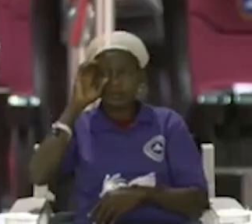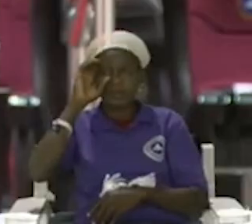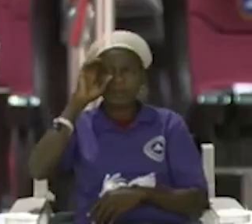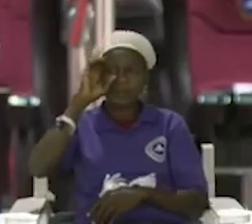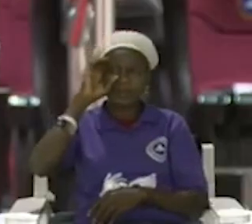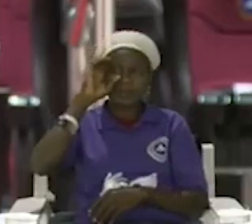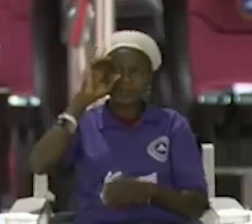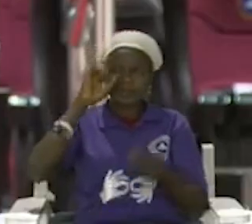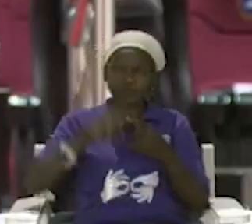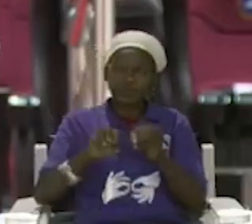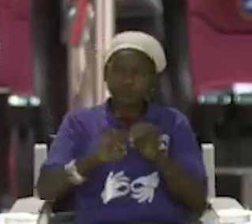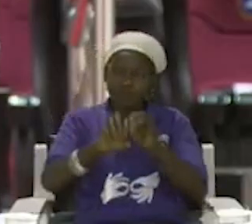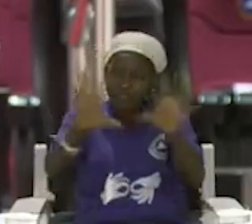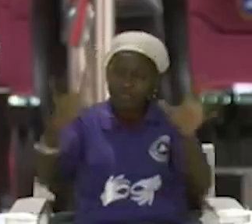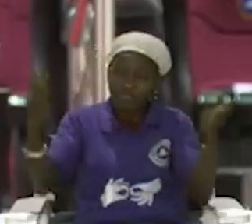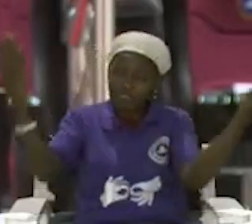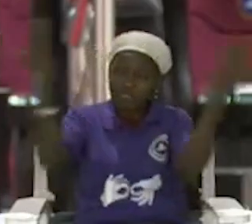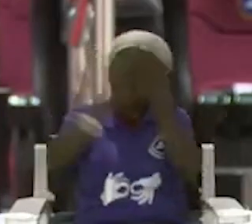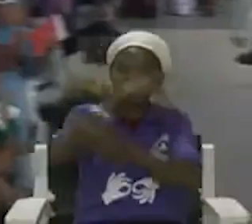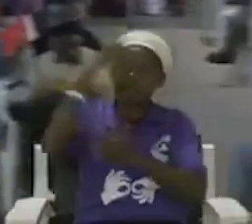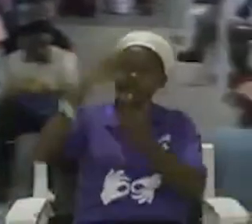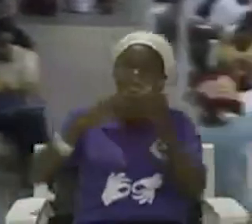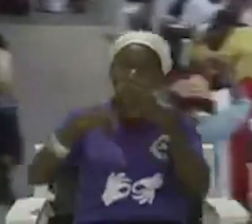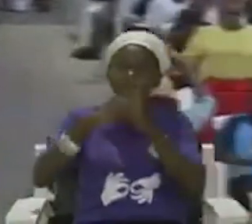to lighten your darkness,